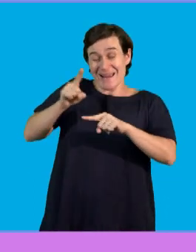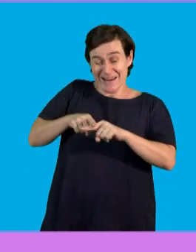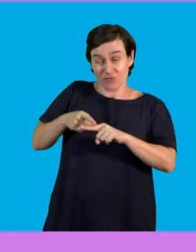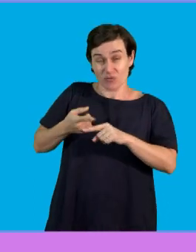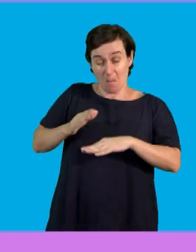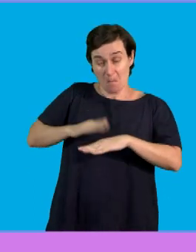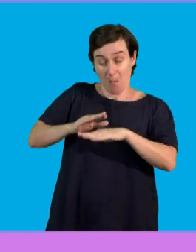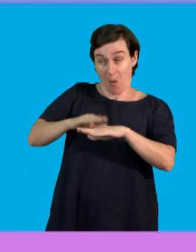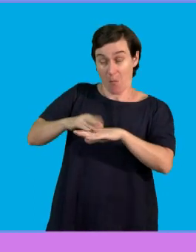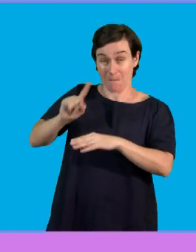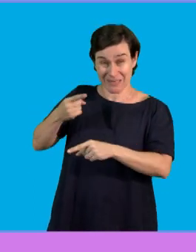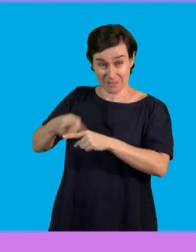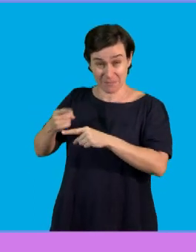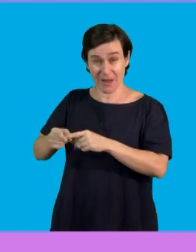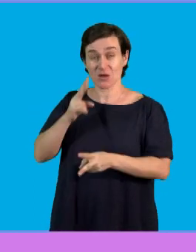amount of